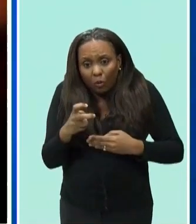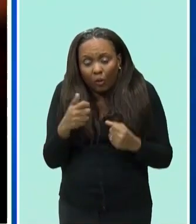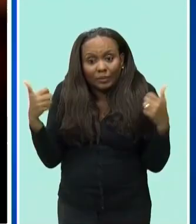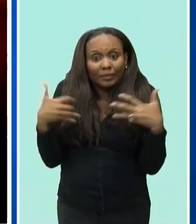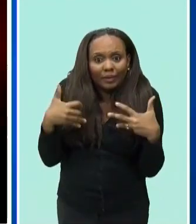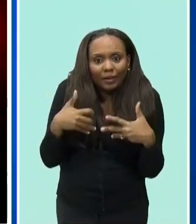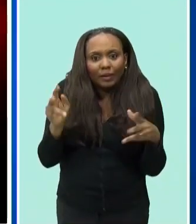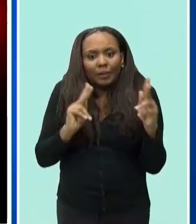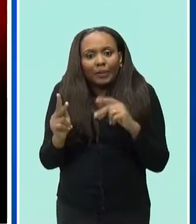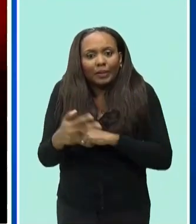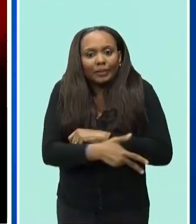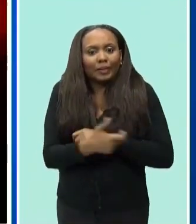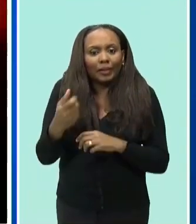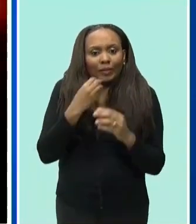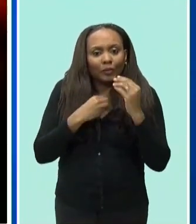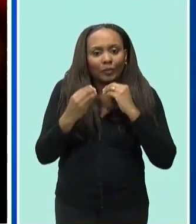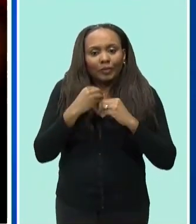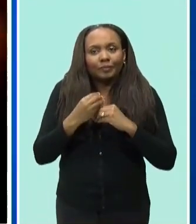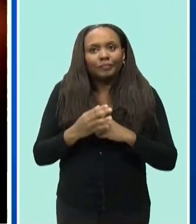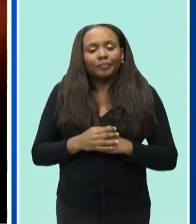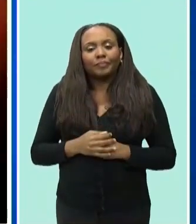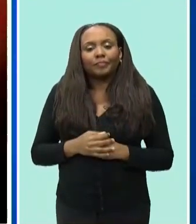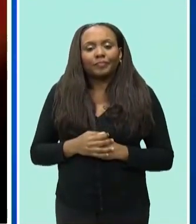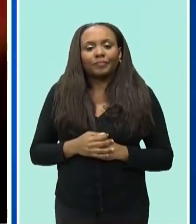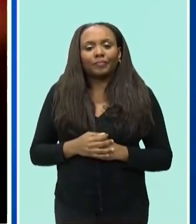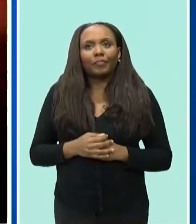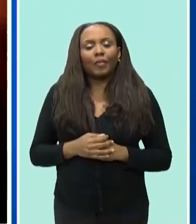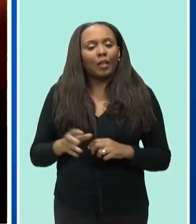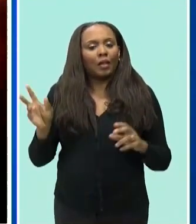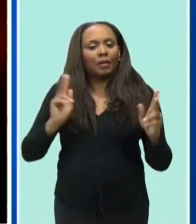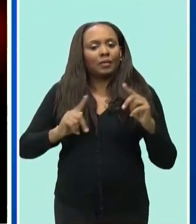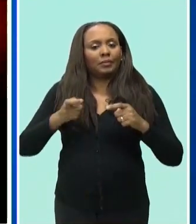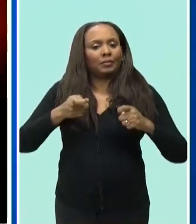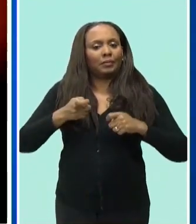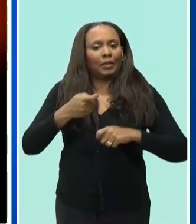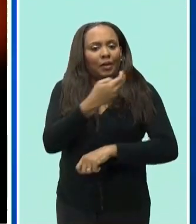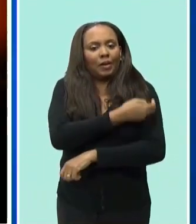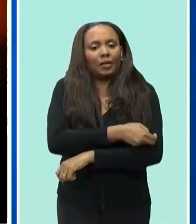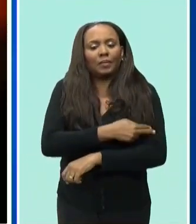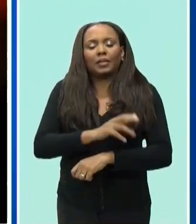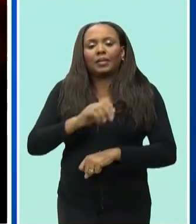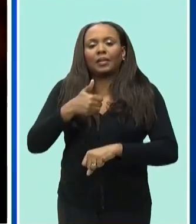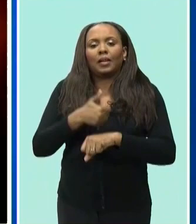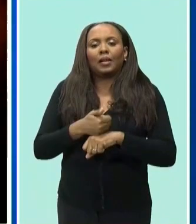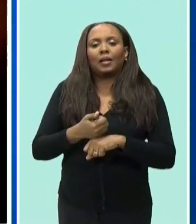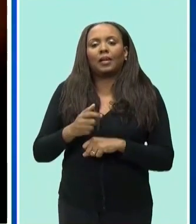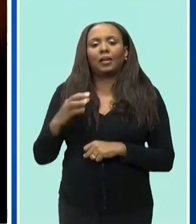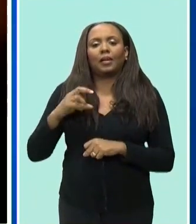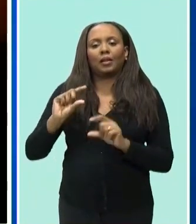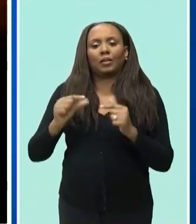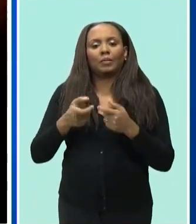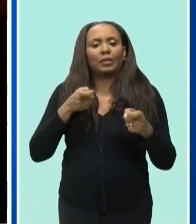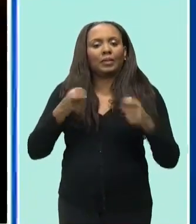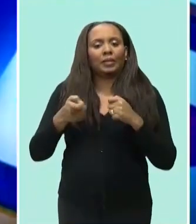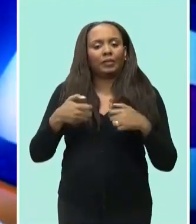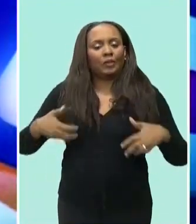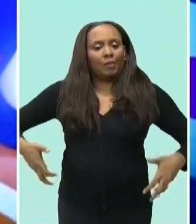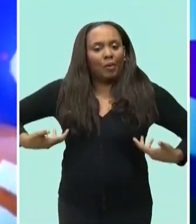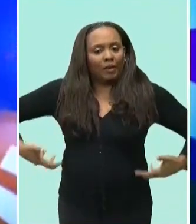patients and stealing their food. Hospital officials have set up a task force to deal with the